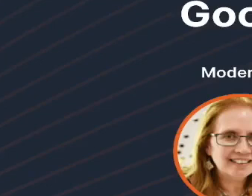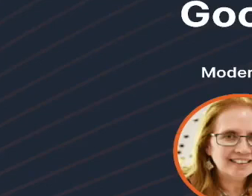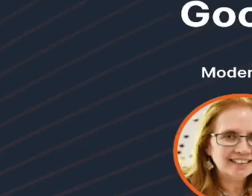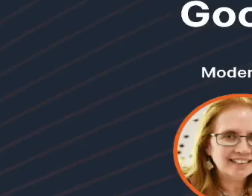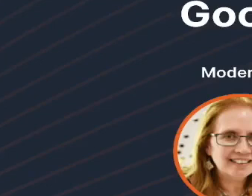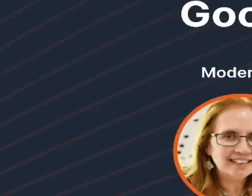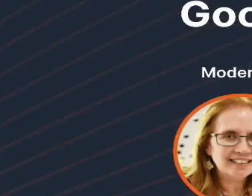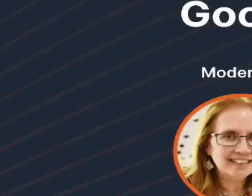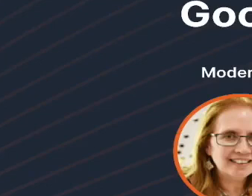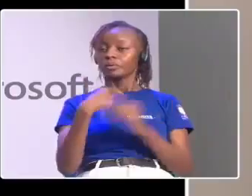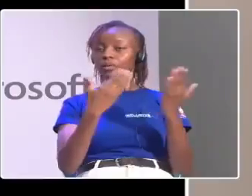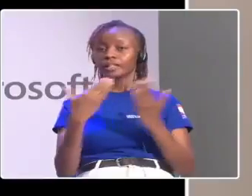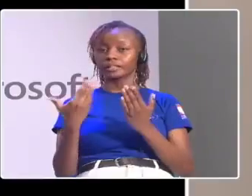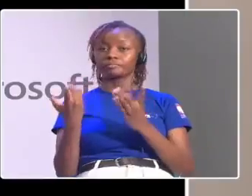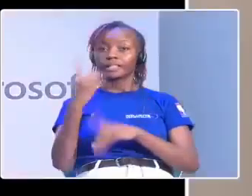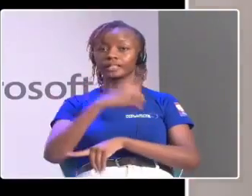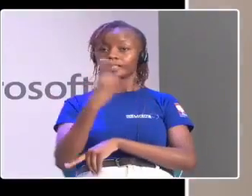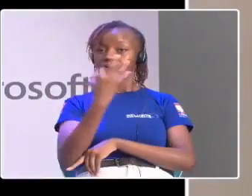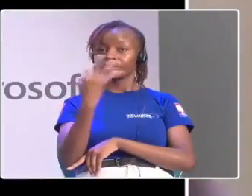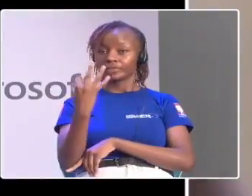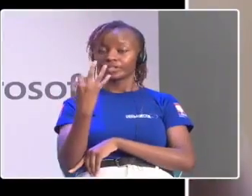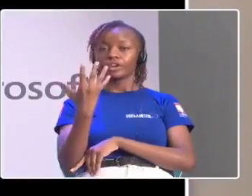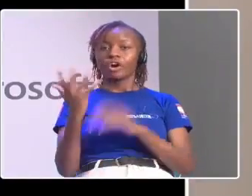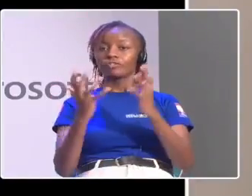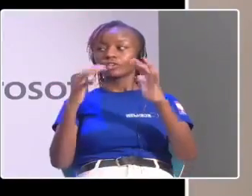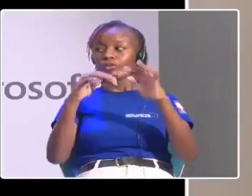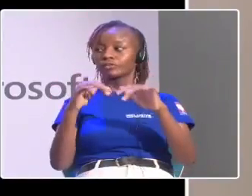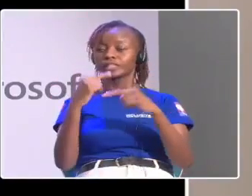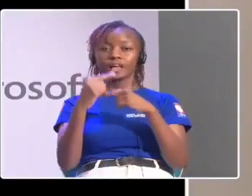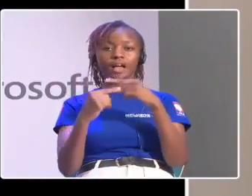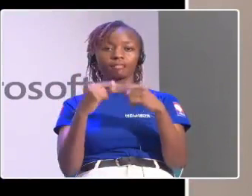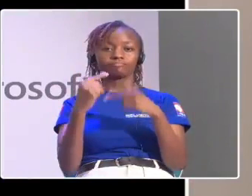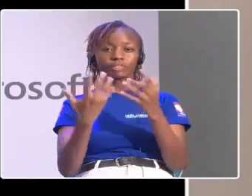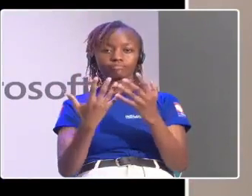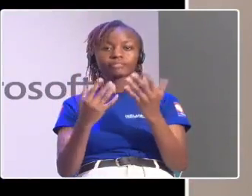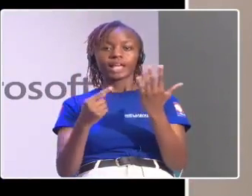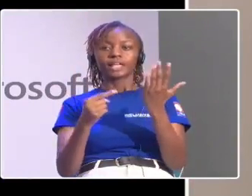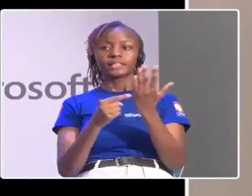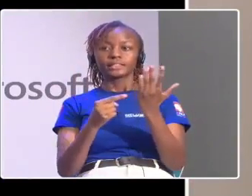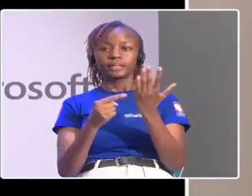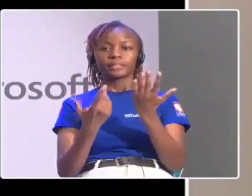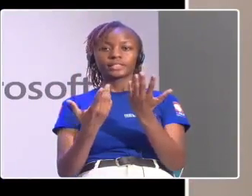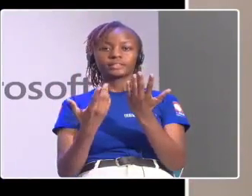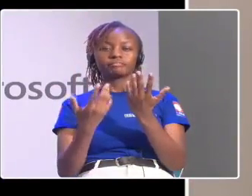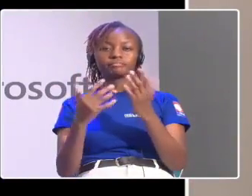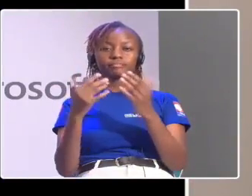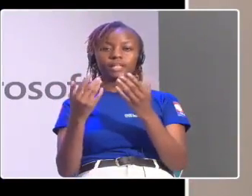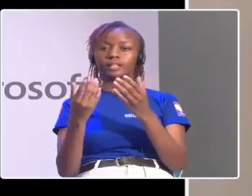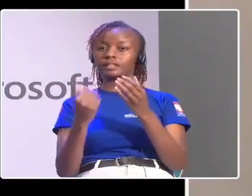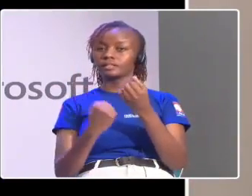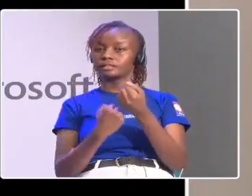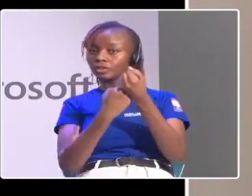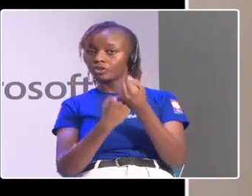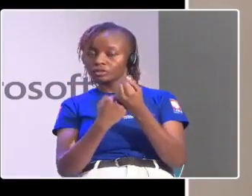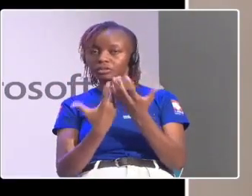Welcome to day 3 of our conference on disability inclusion and assistive technology. We have an exciting lineup